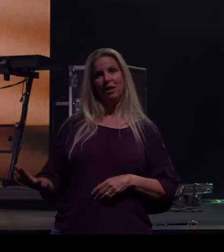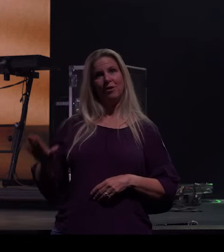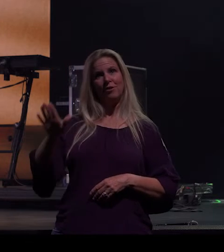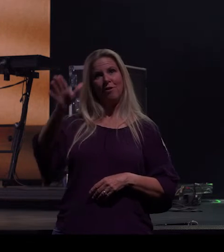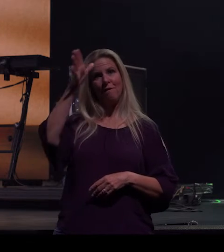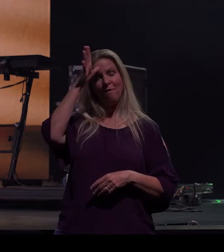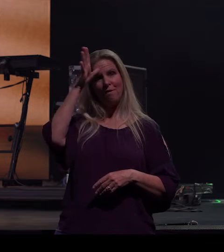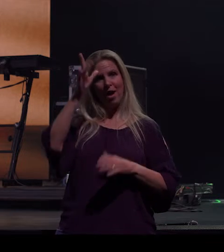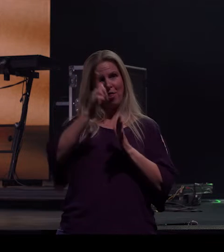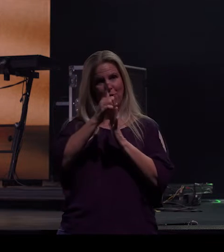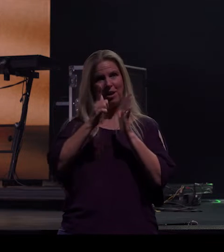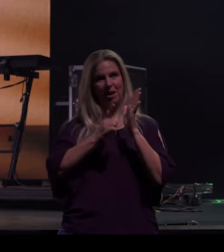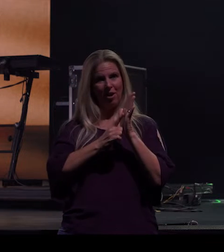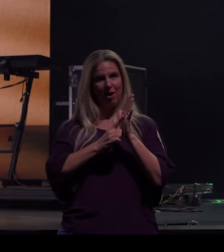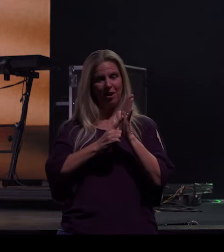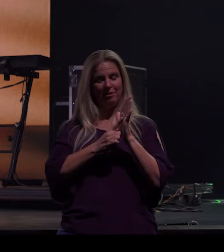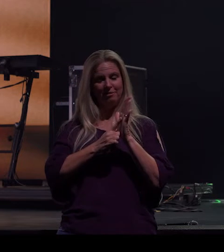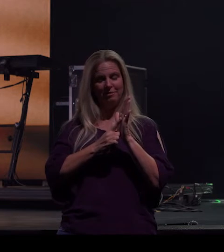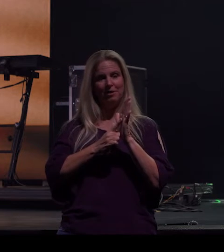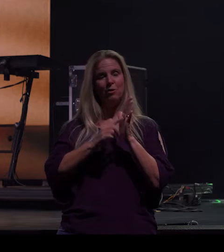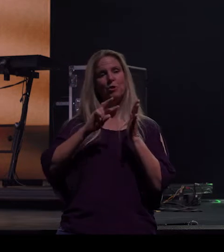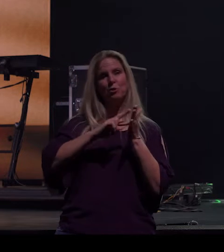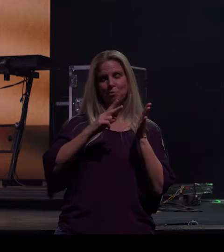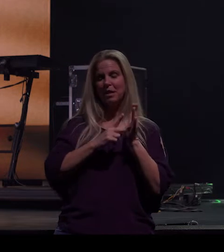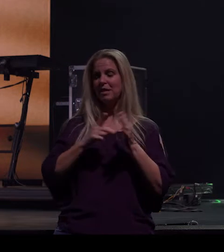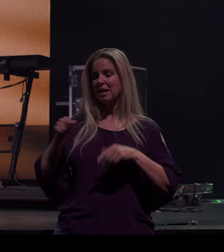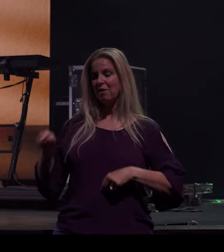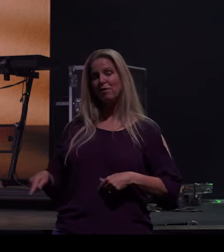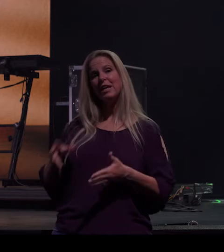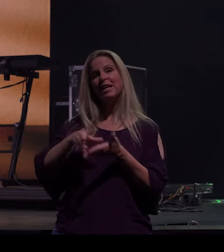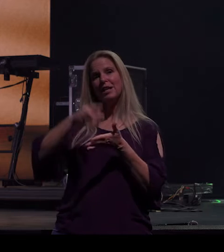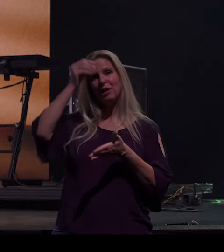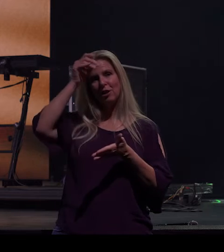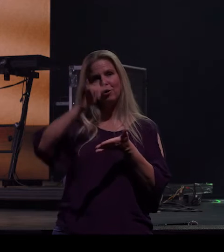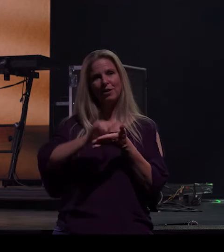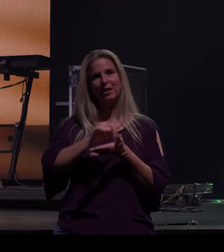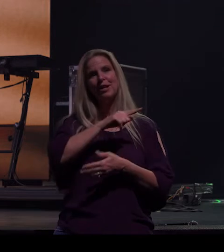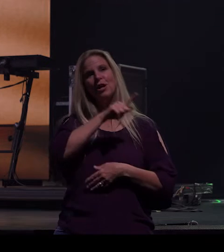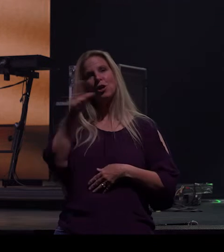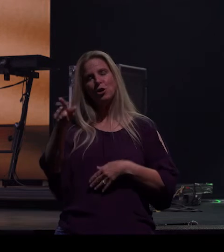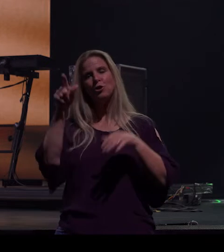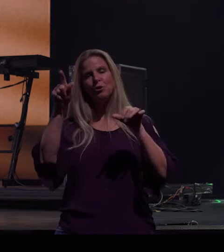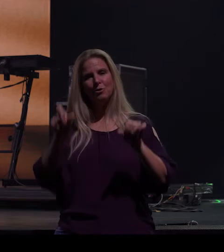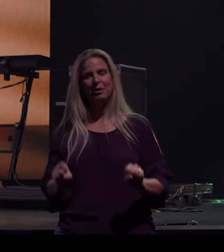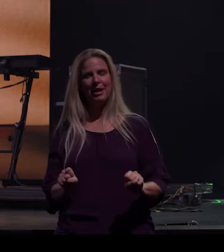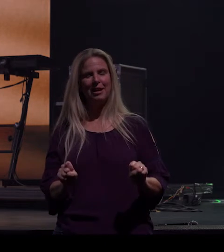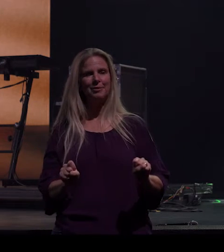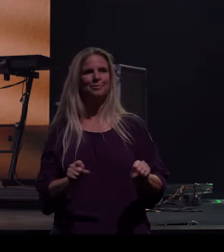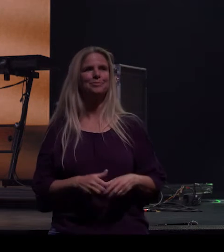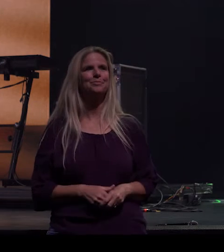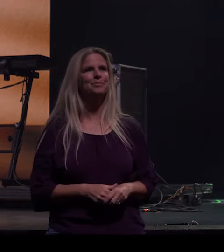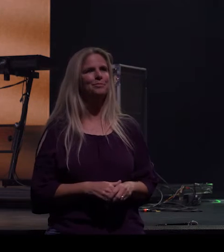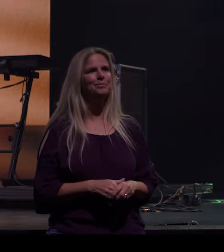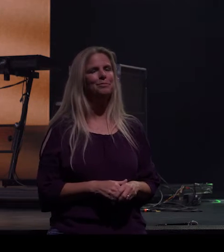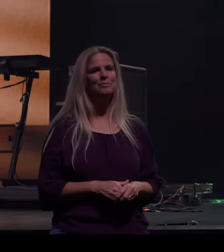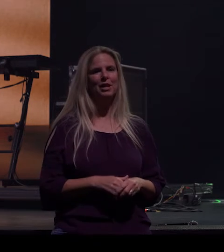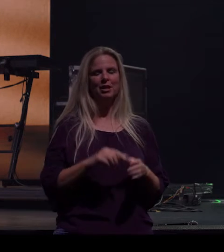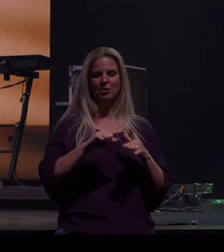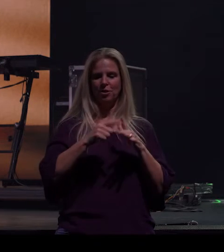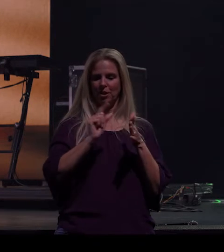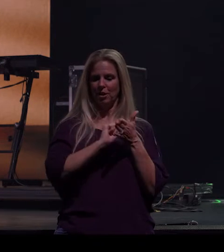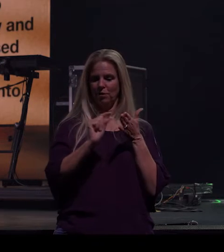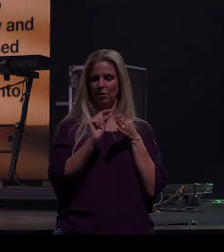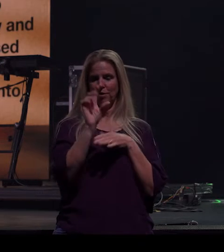means if he can learn it, anybody can. All right, let's pick up. Exodus chapter 18, starting in verse 7, it says